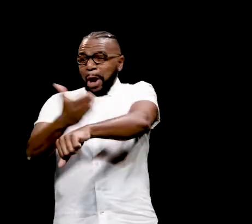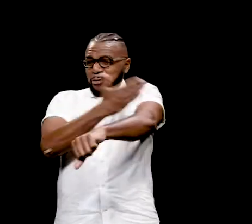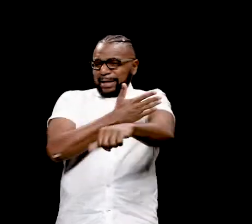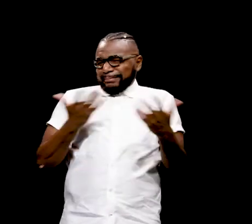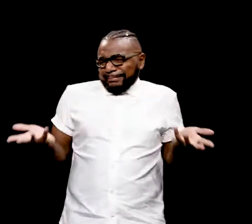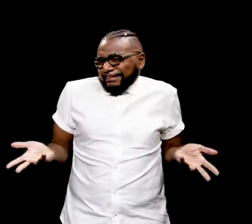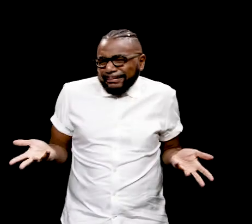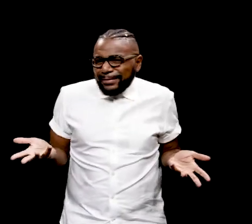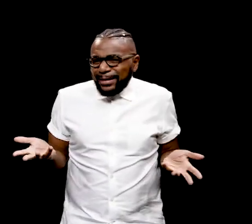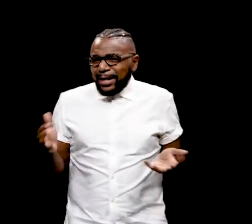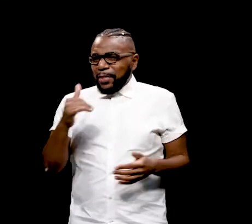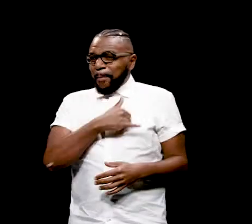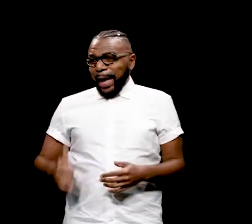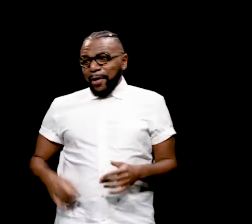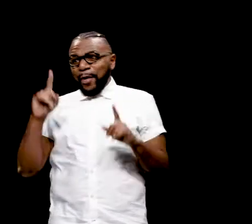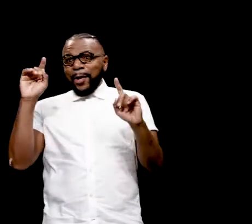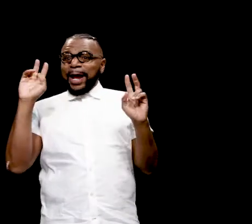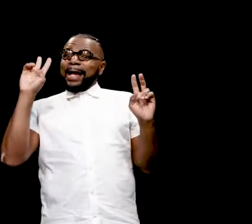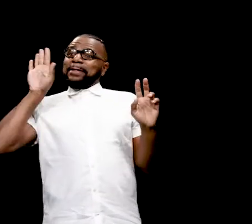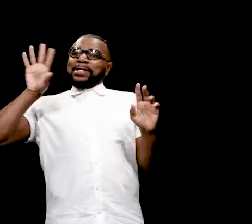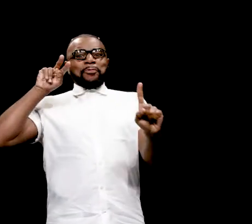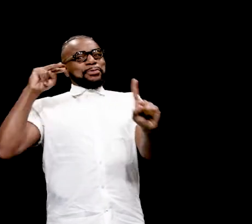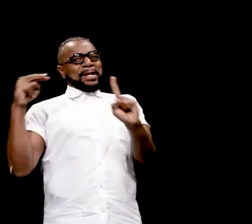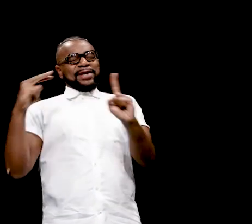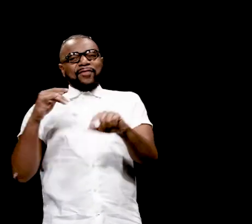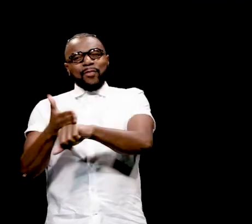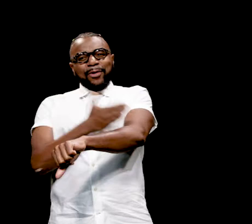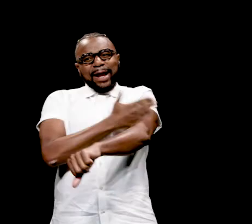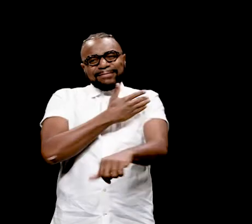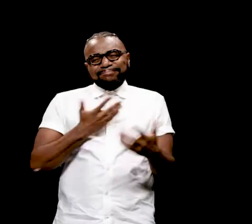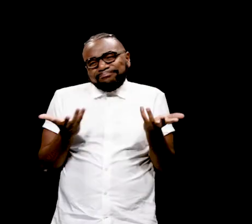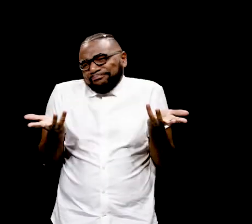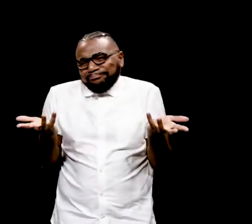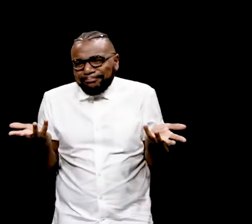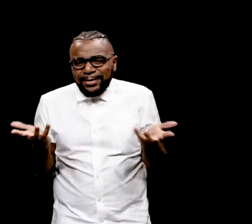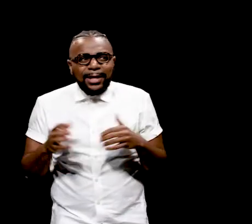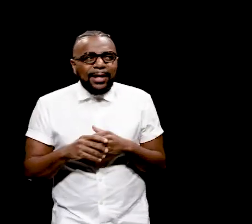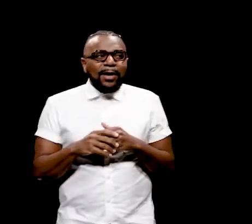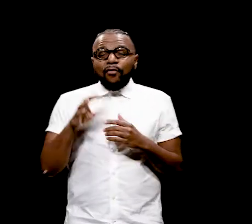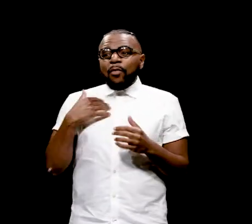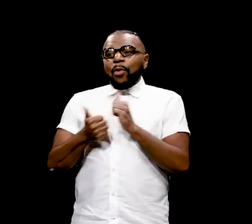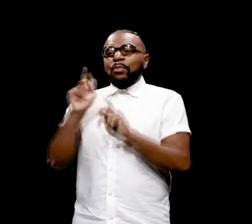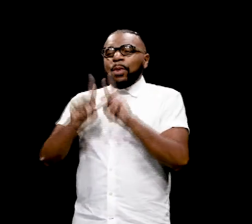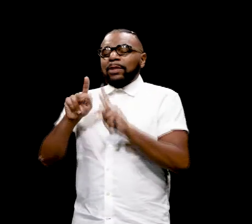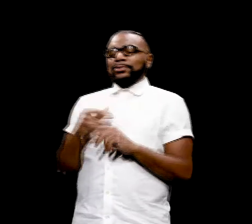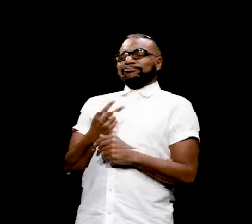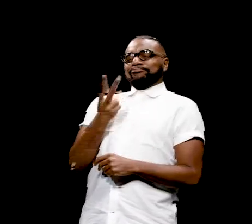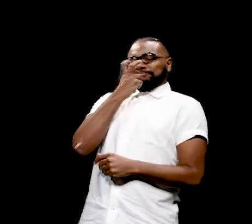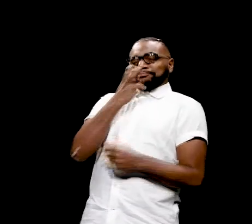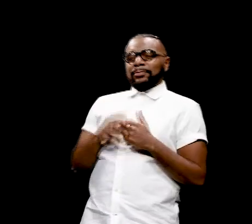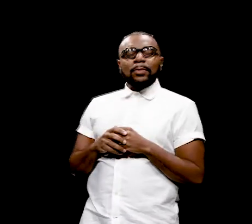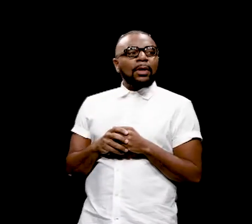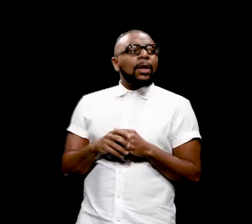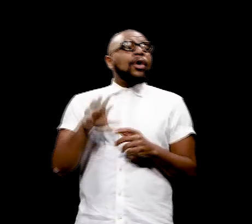on however the mayor's keeping tabs is reflected in the everyday lives of Portlanders. This accountability is going to be important